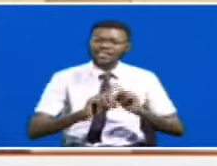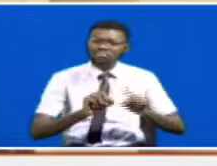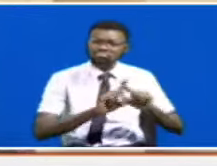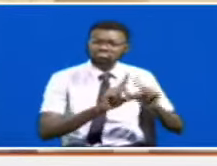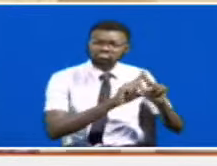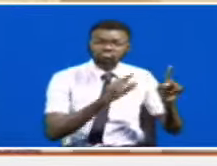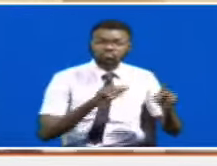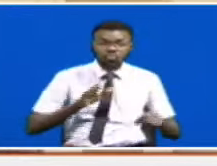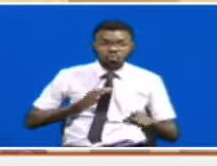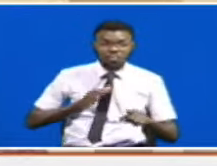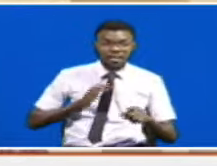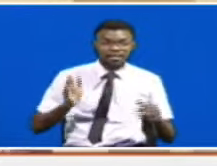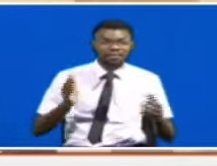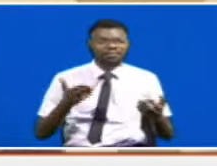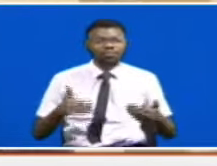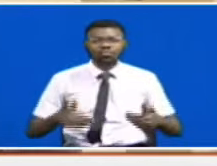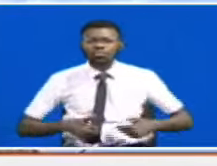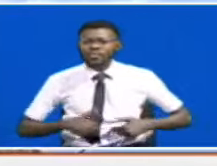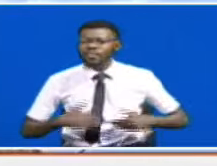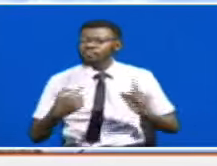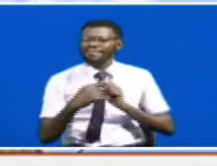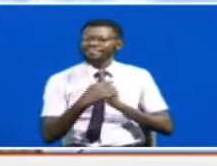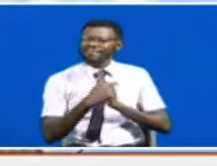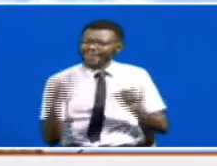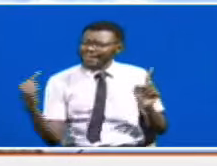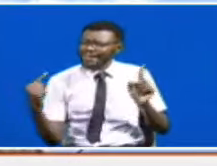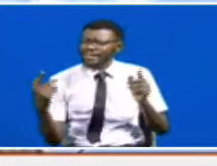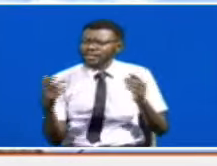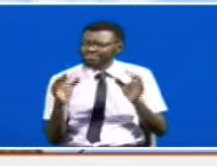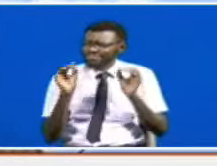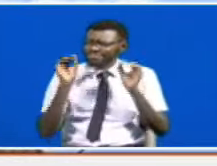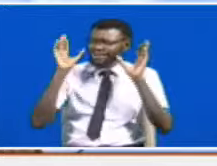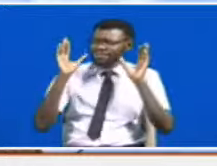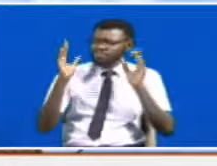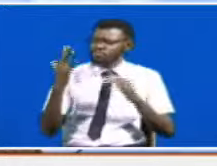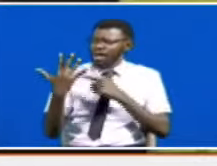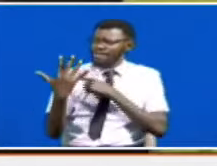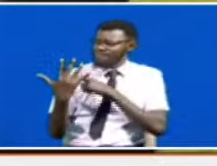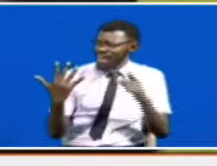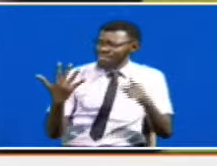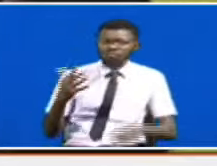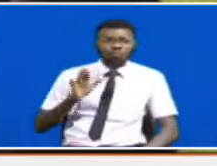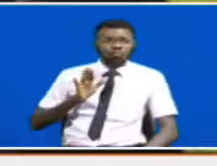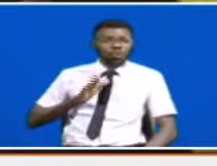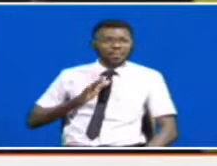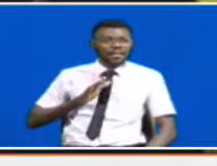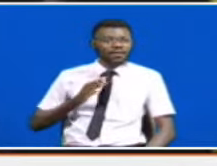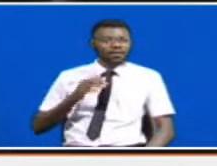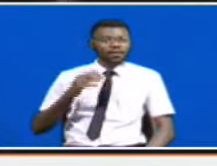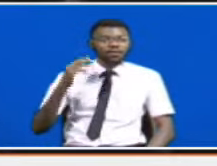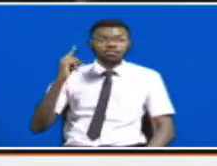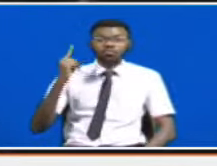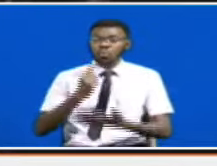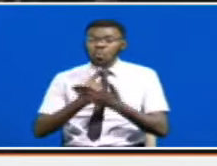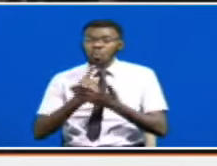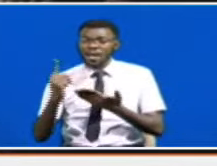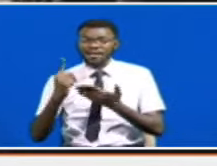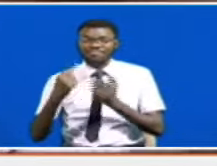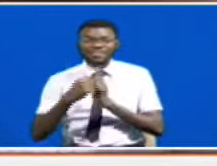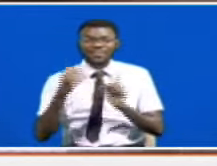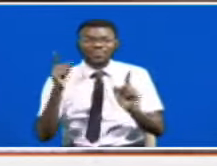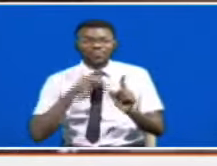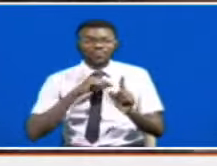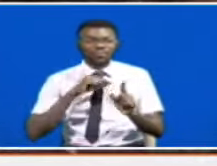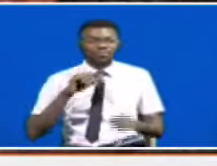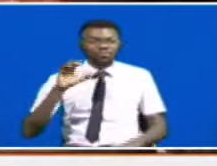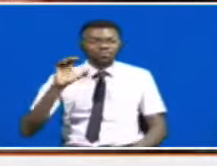young women have been murdered mysteriously. More than 5 young women have been killed over the last 1 week. Ode